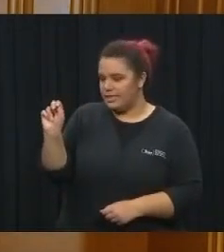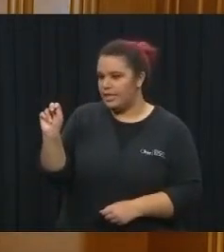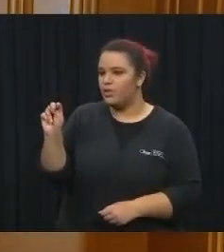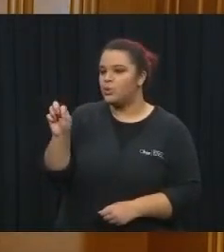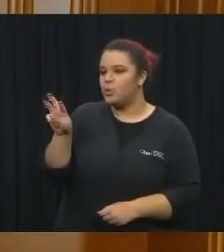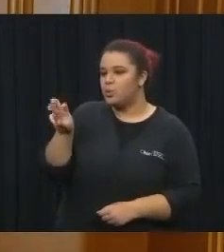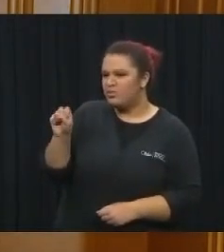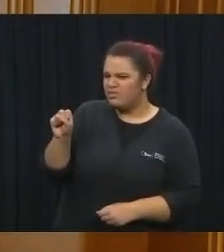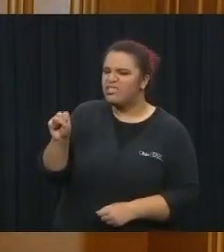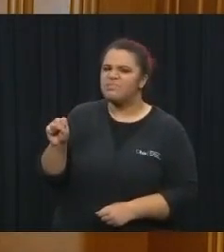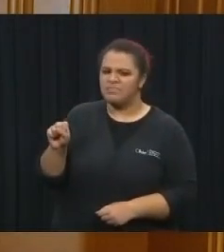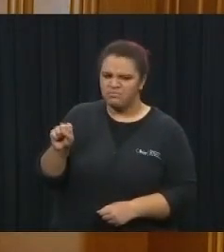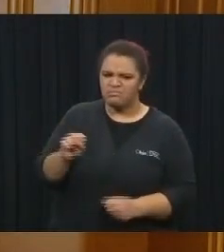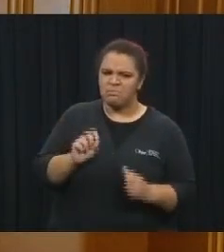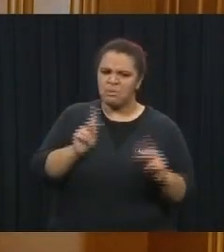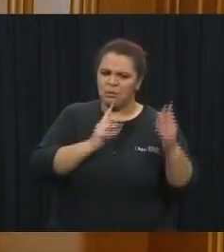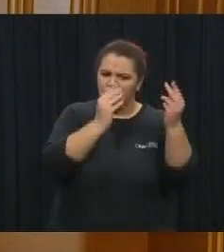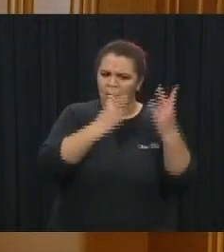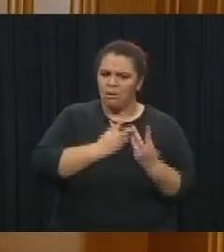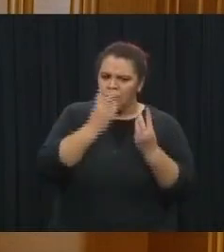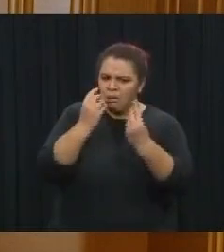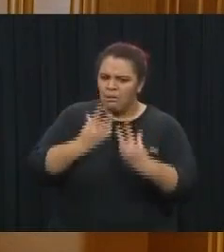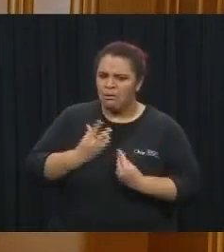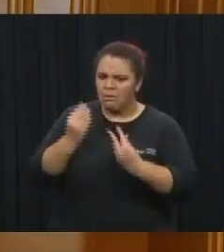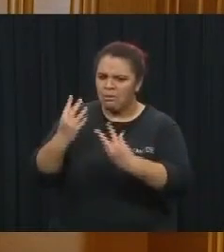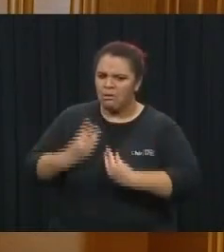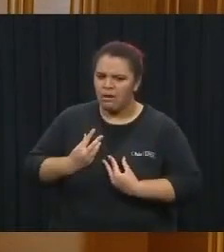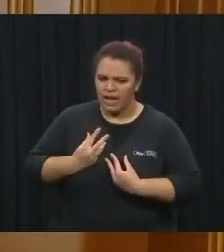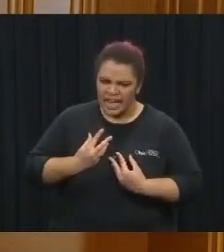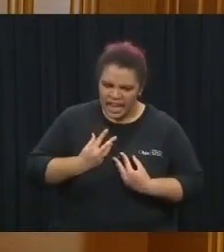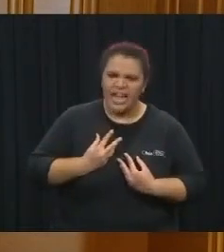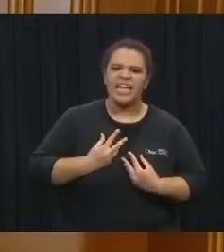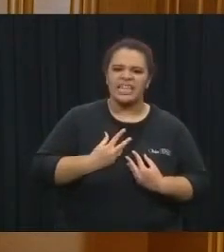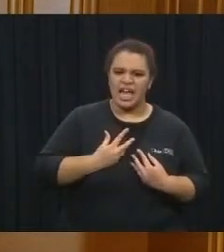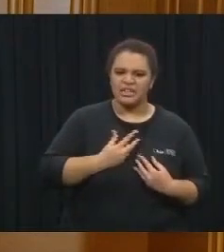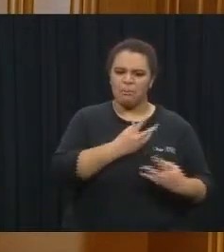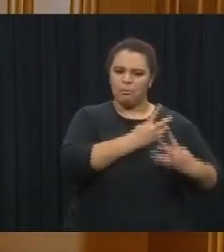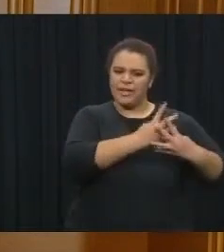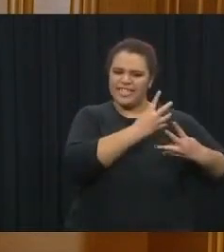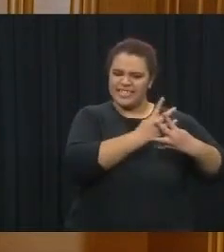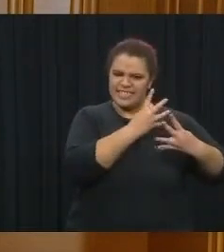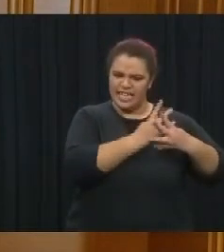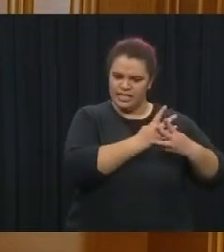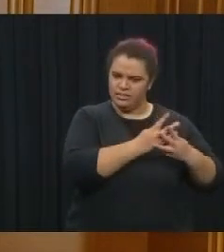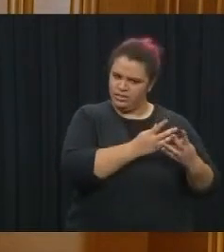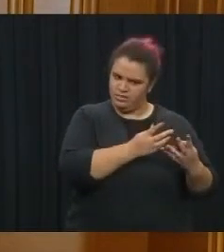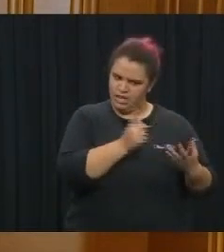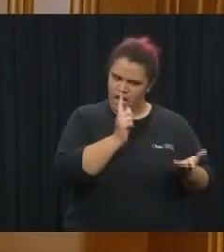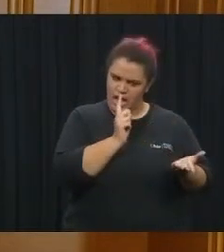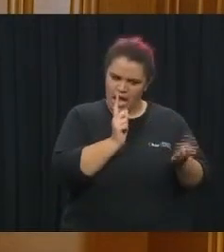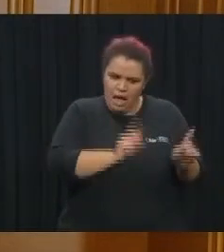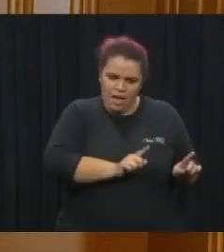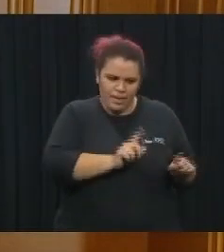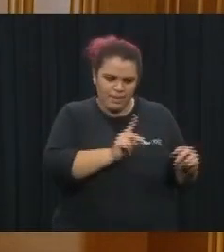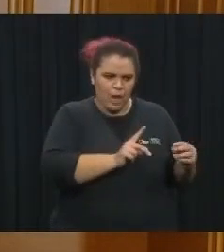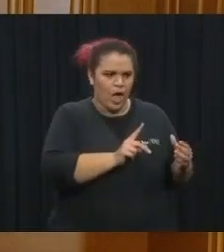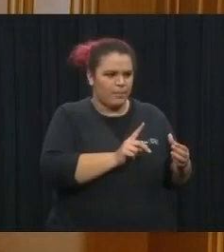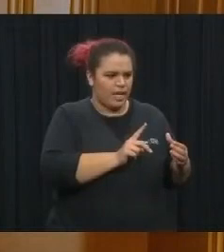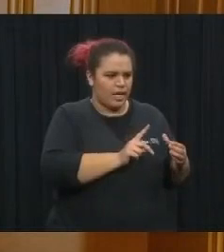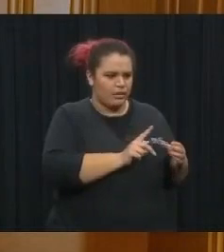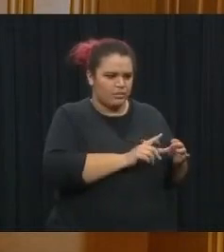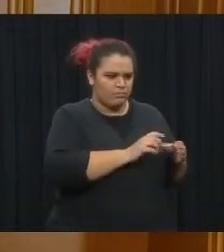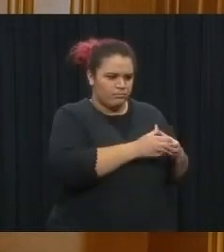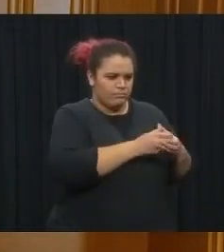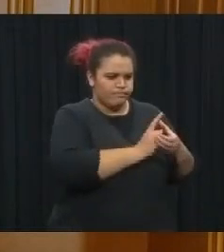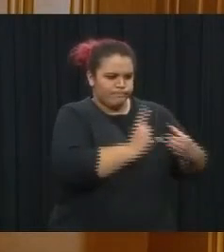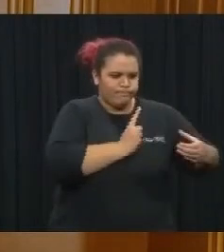prisons. I guess somebody told me that at Dayton Correctional, there's like 240 inmates with flu-like symptoms who've been